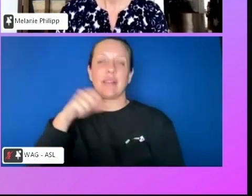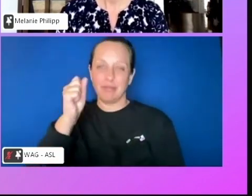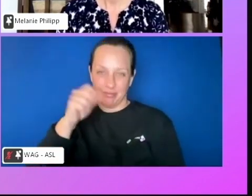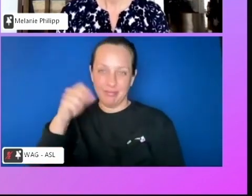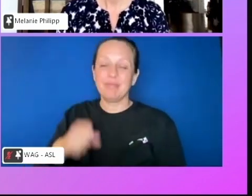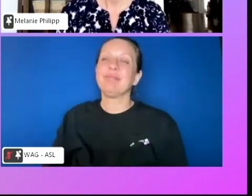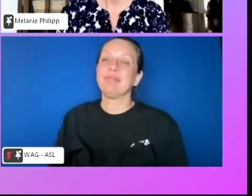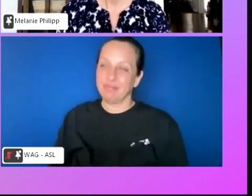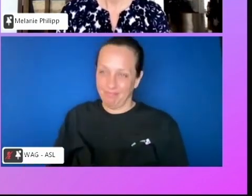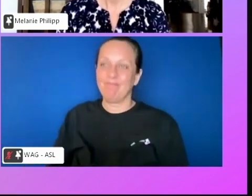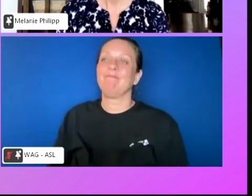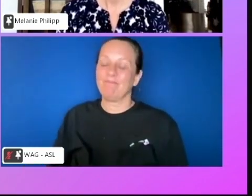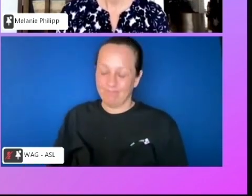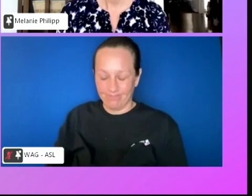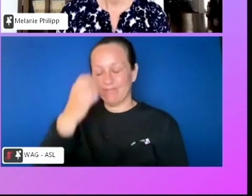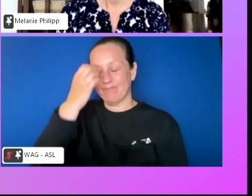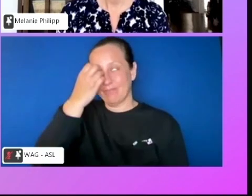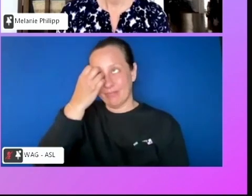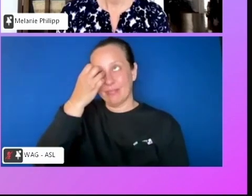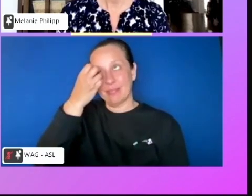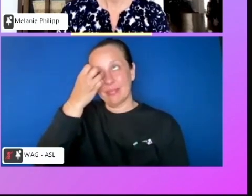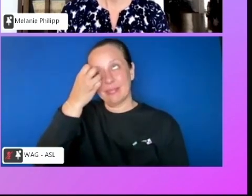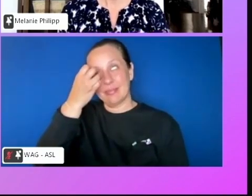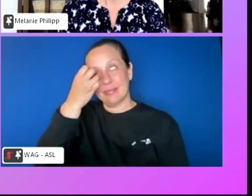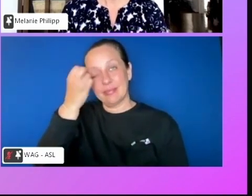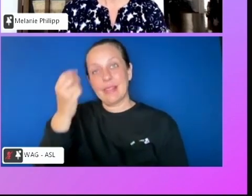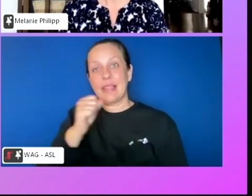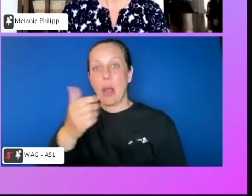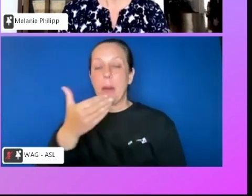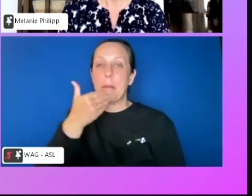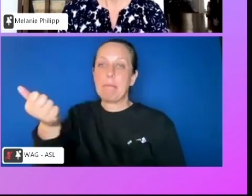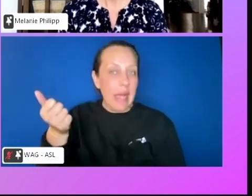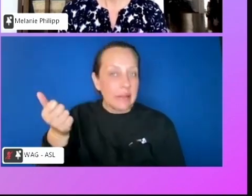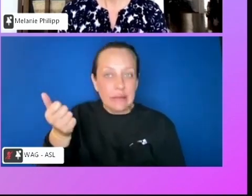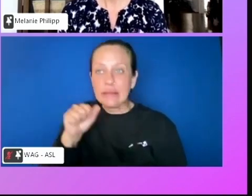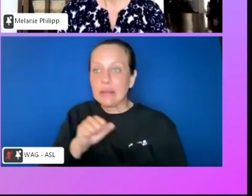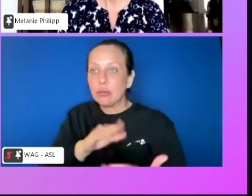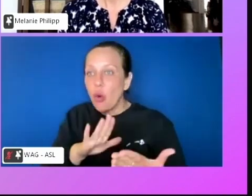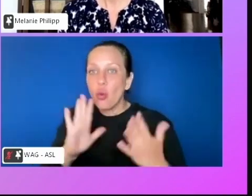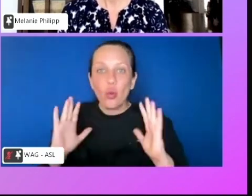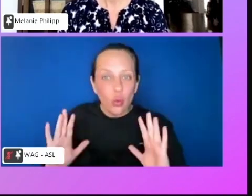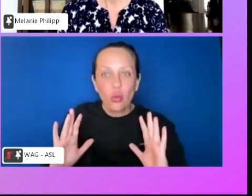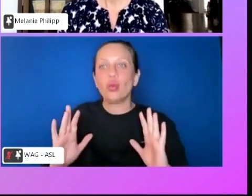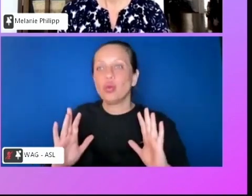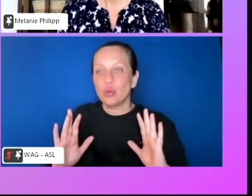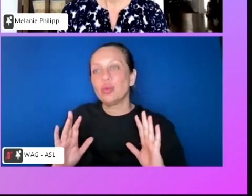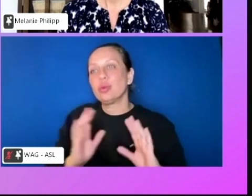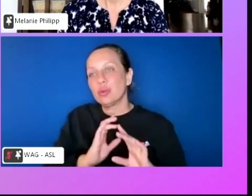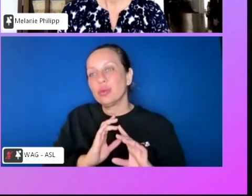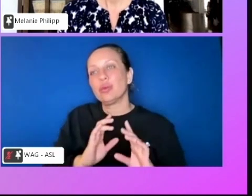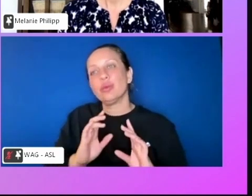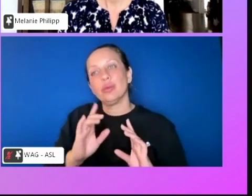is not the best way to do this. By all means, don't hide your focus